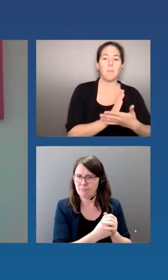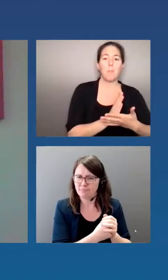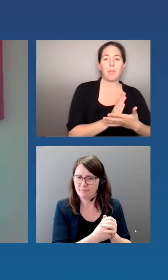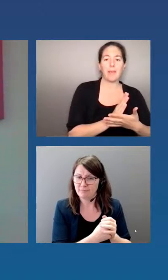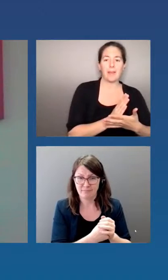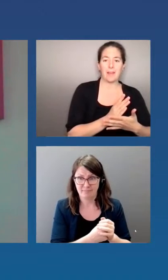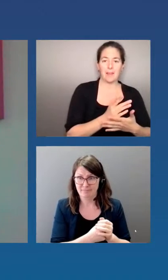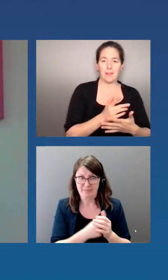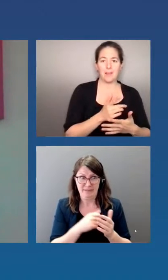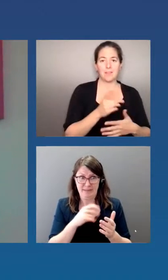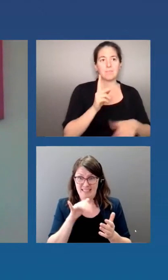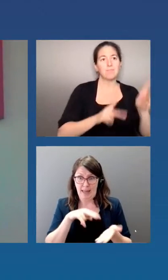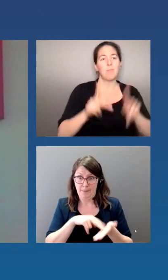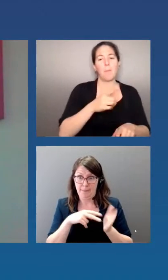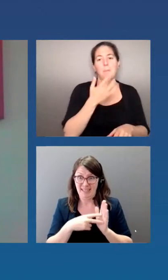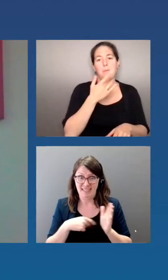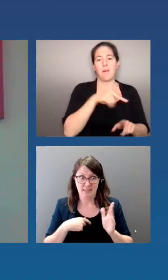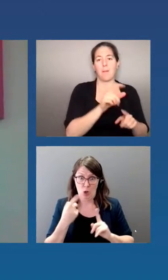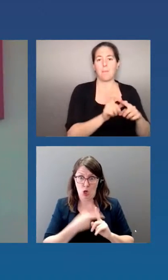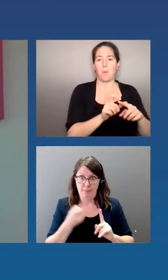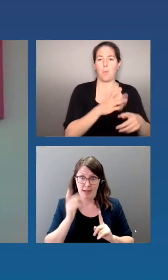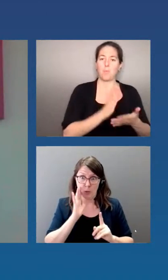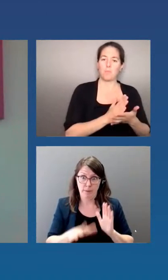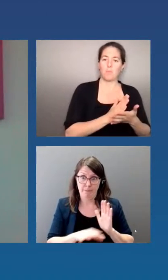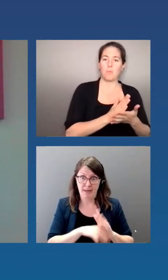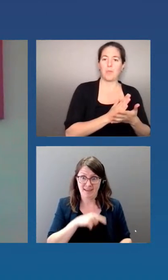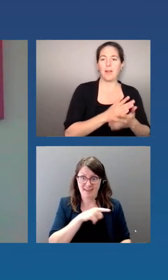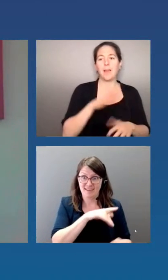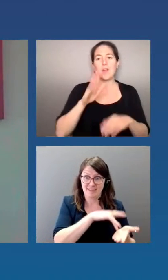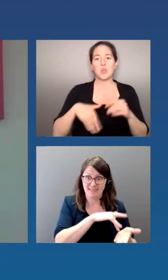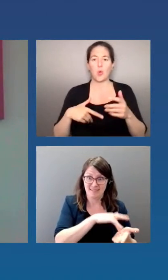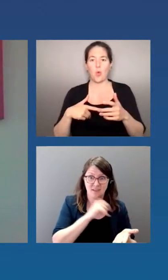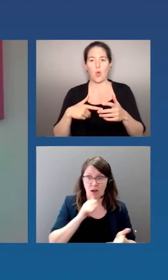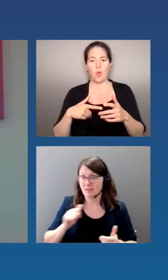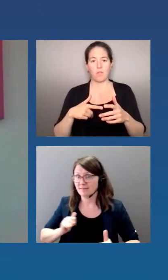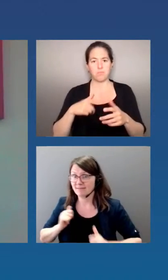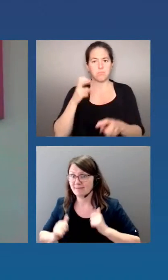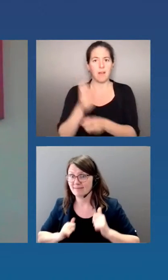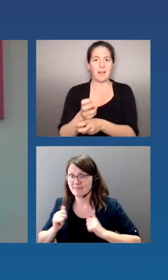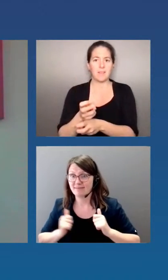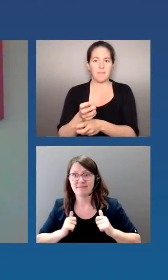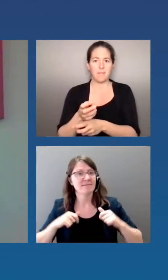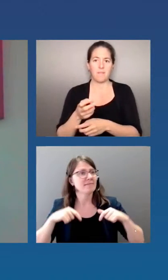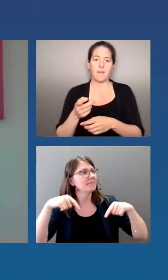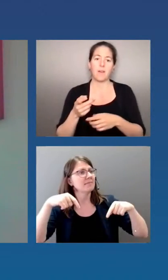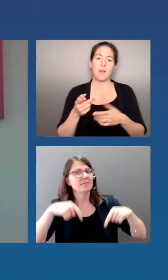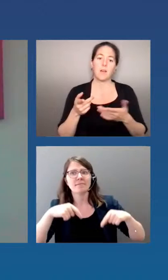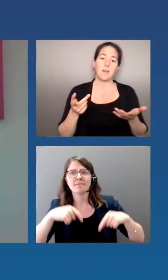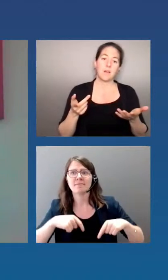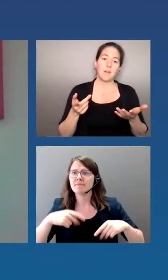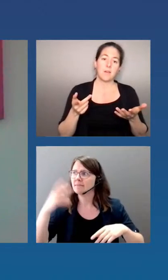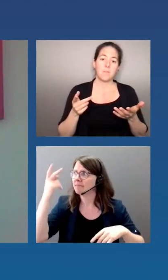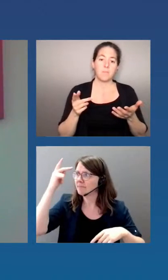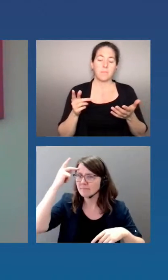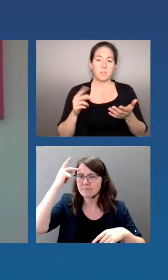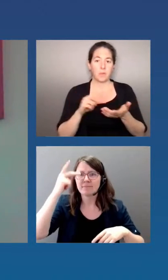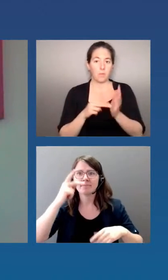approach to waste management? And I feel like that's more the political culture or where the appetite would be at City Hall.